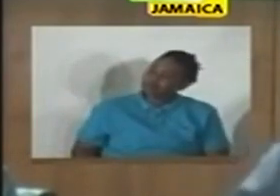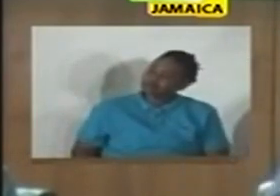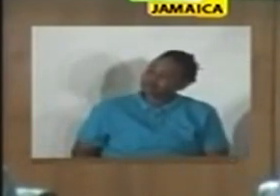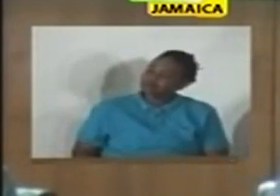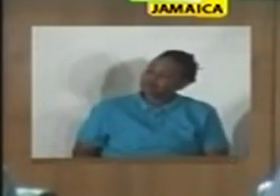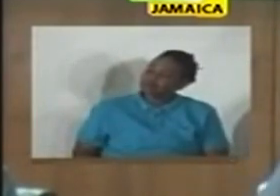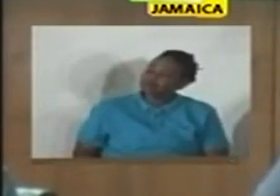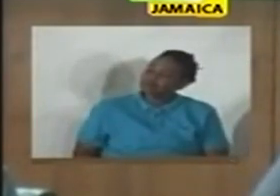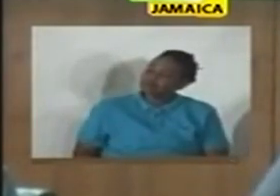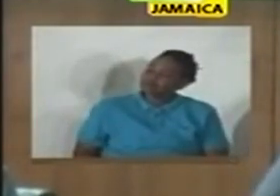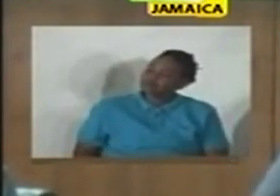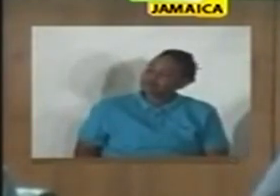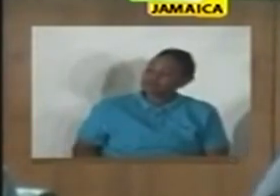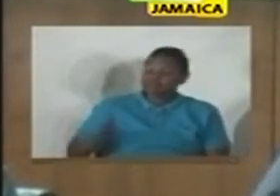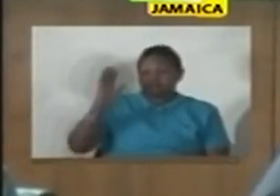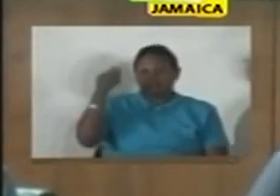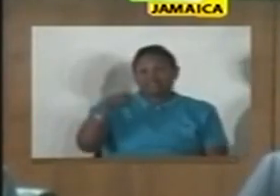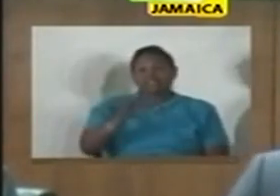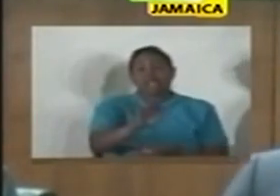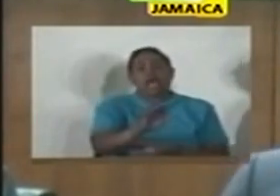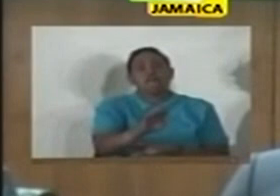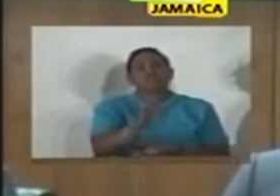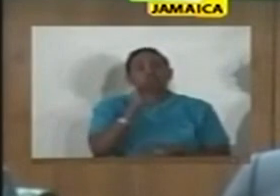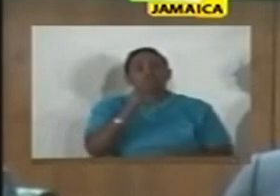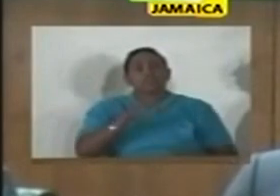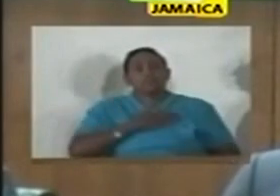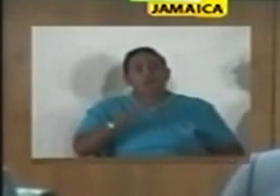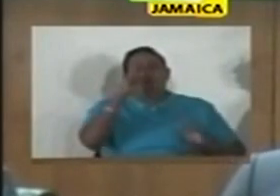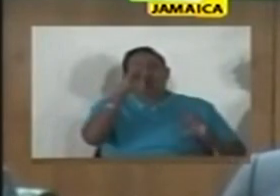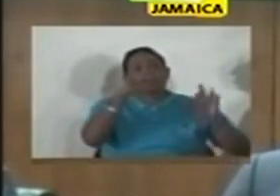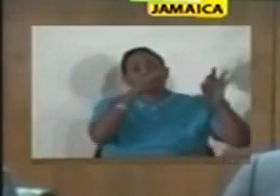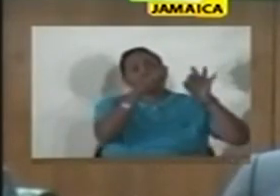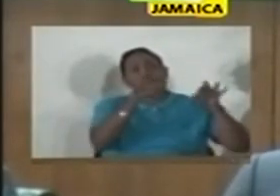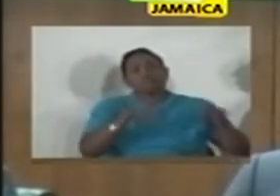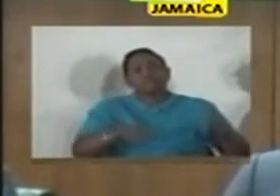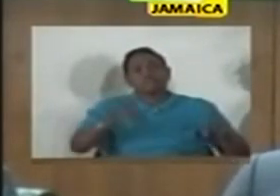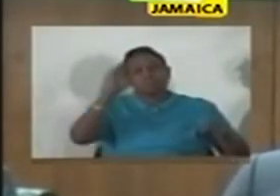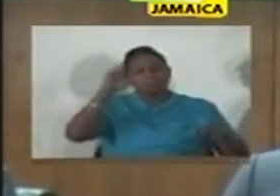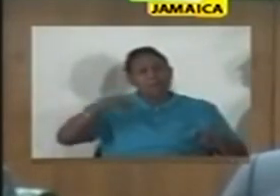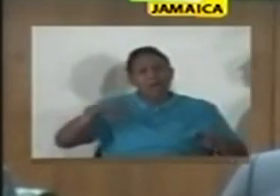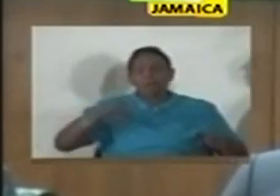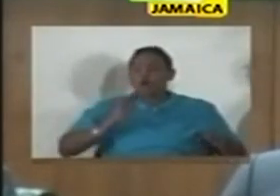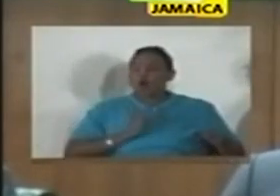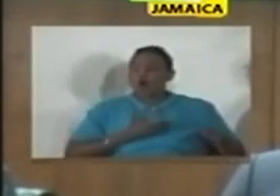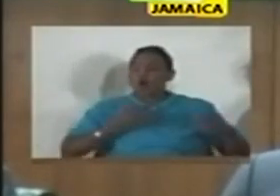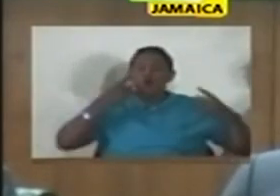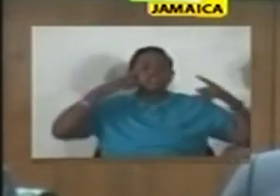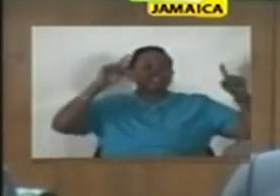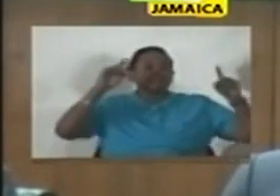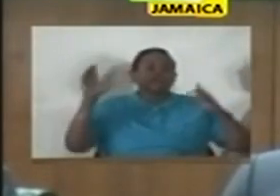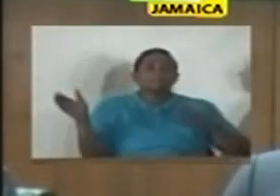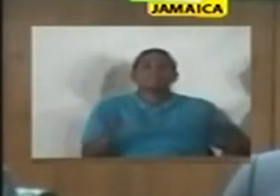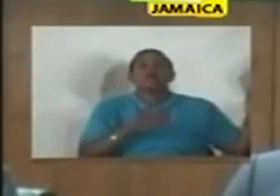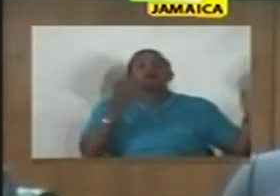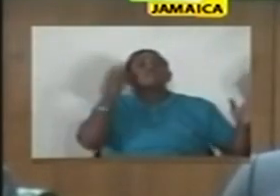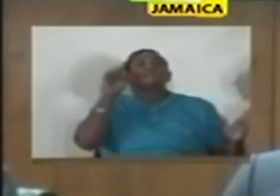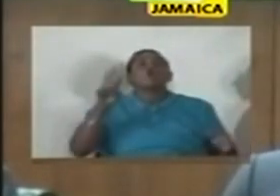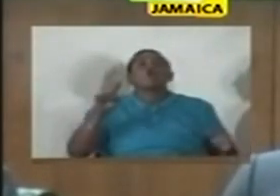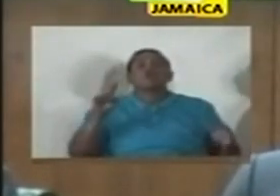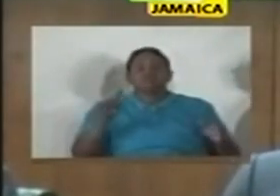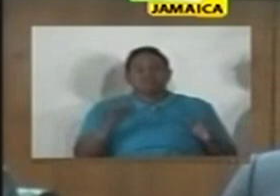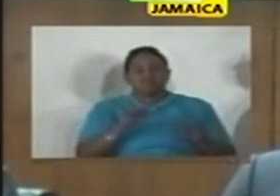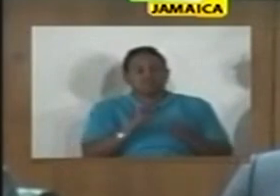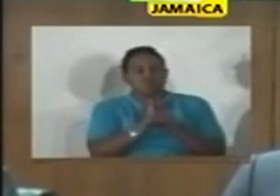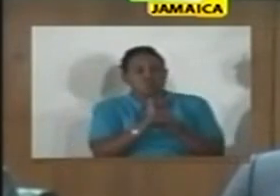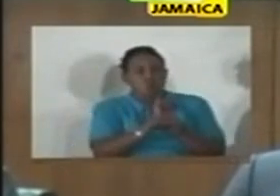Mr. Speaker, this afternoon it has been my honor to outline to this Honourable House our achievements and plans under the twin